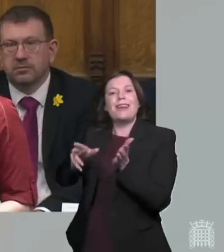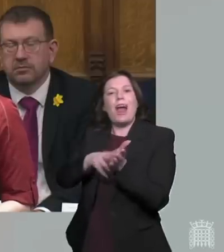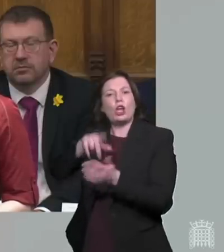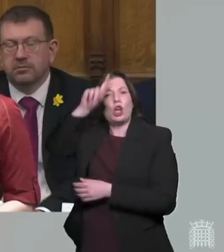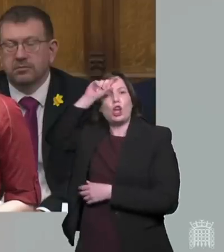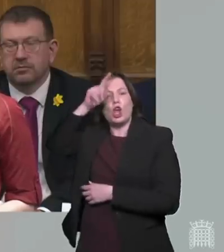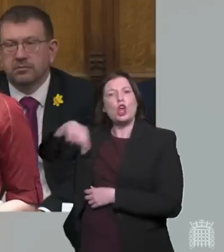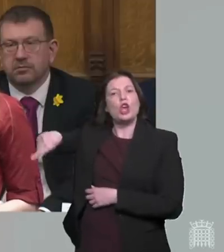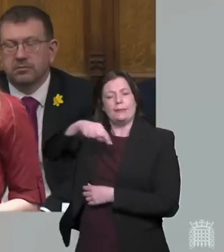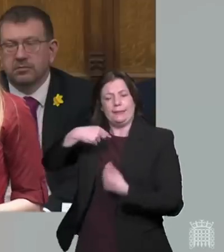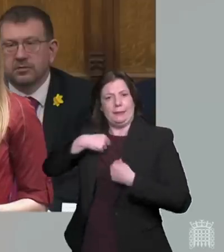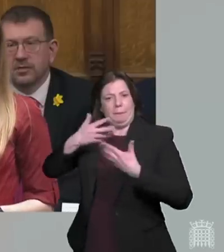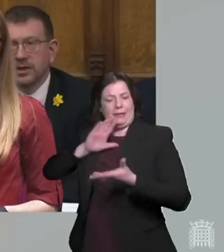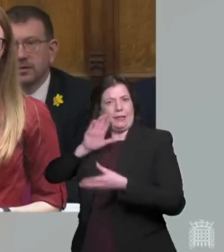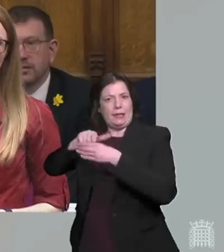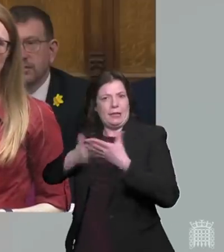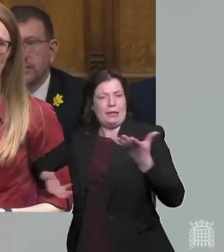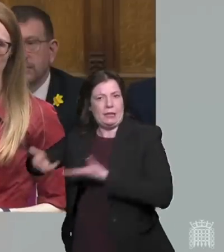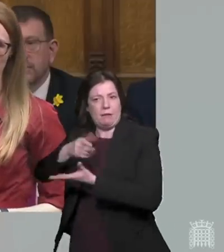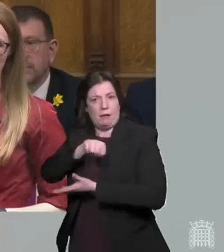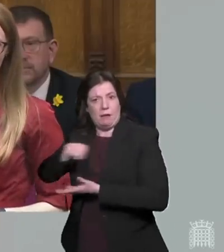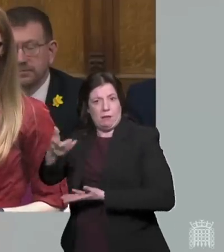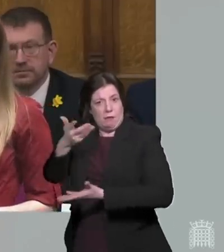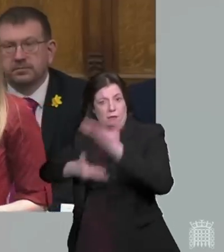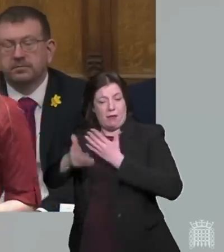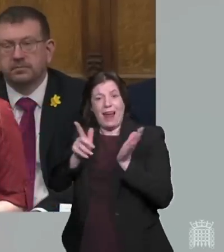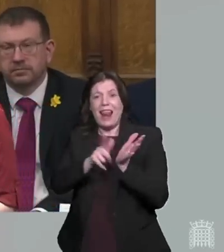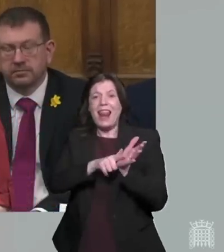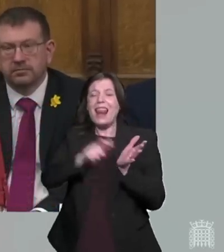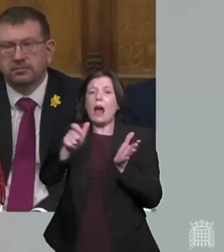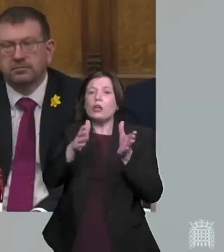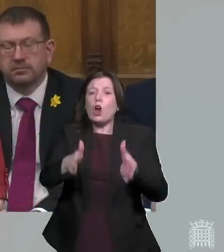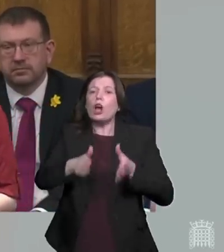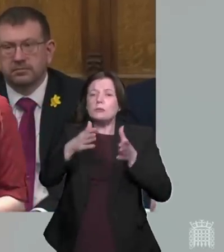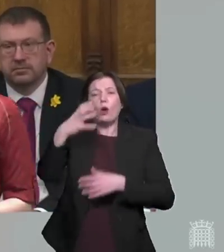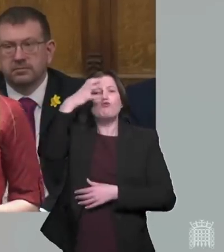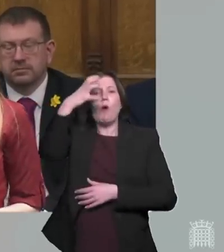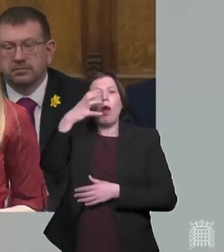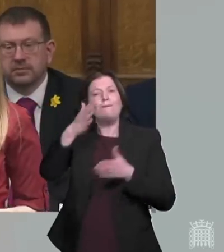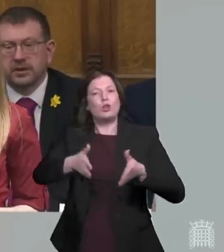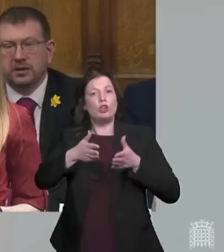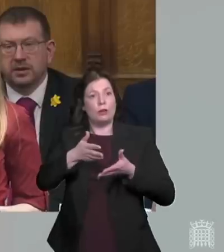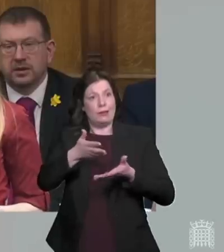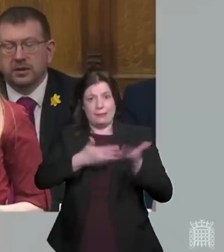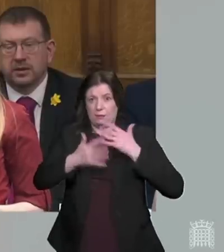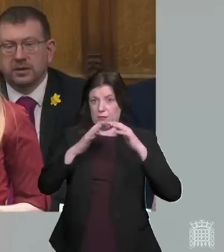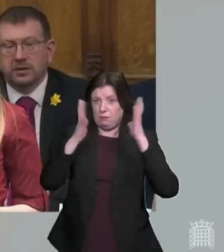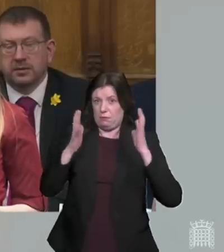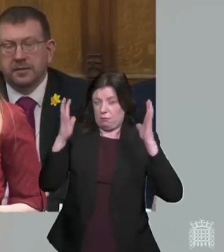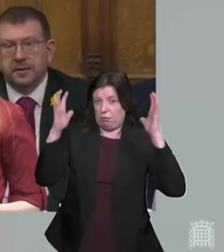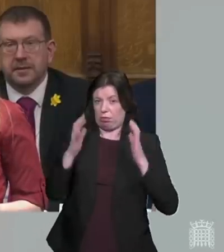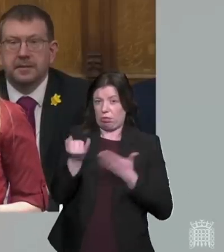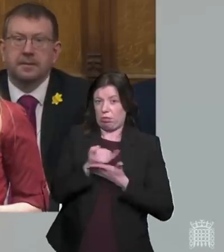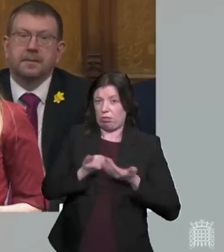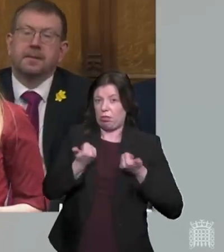challenges that they face is the crumbling buildings of the Royal Lancaster Infirmary. Hospital bosses were promised capital funding